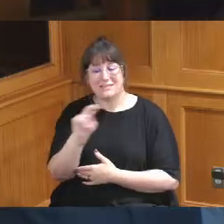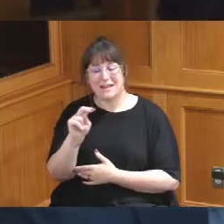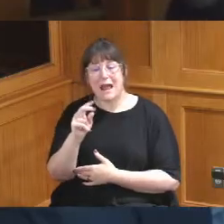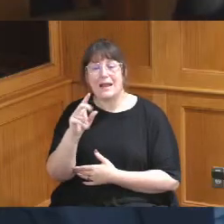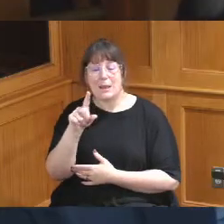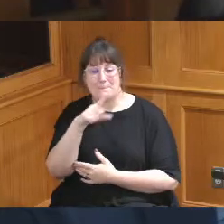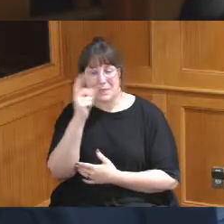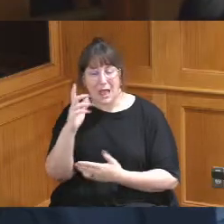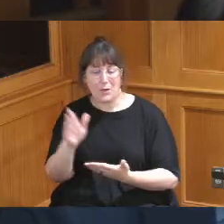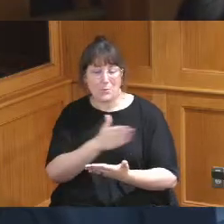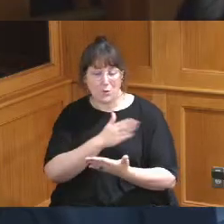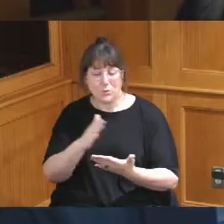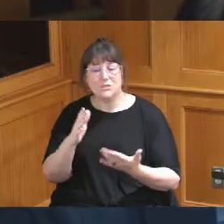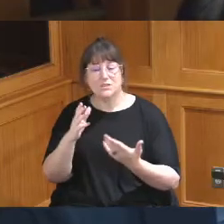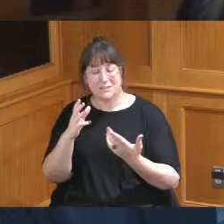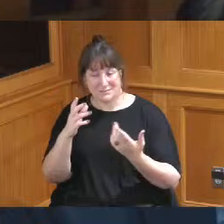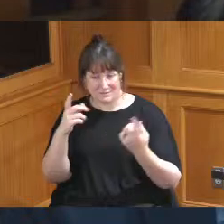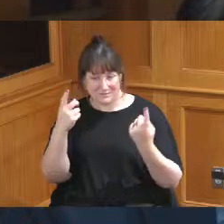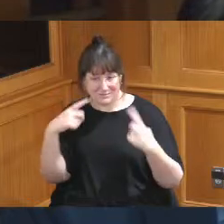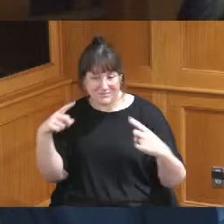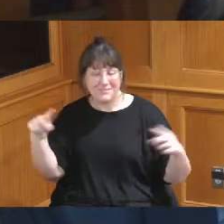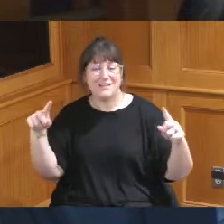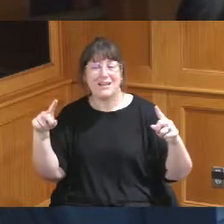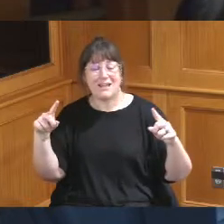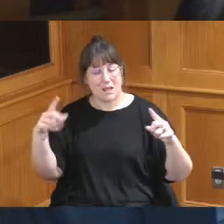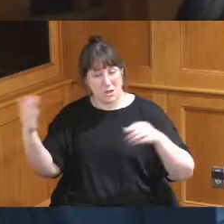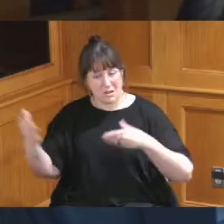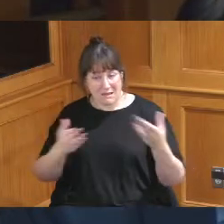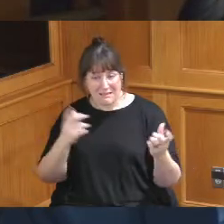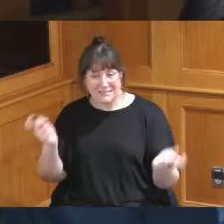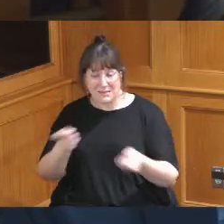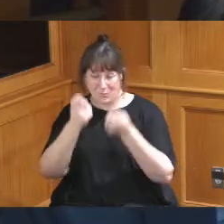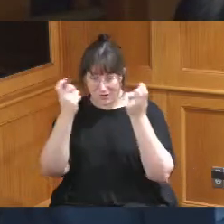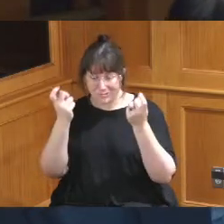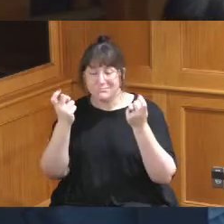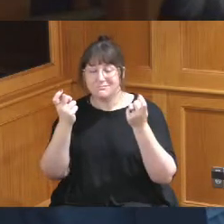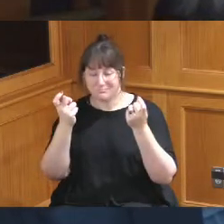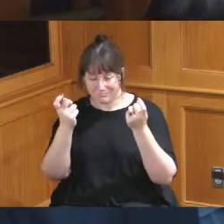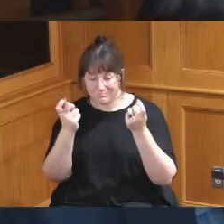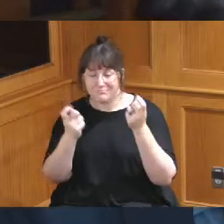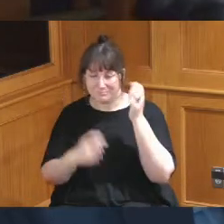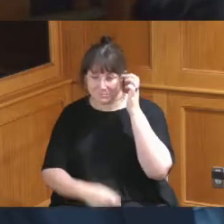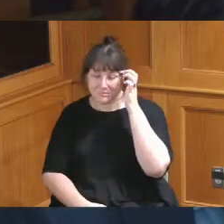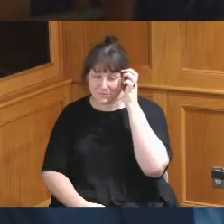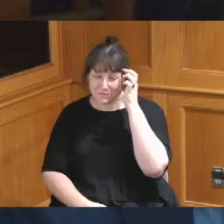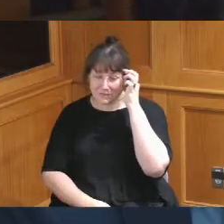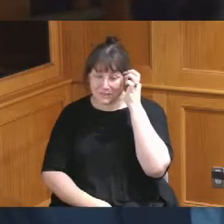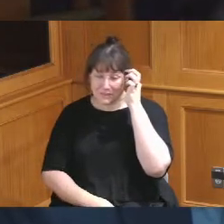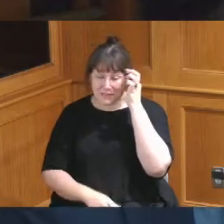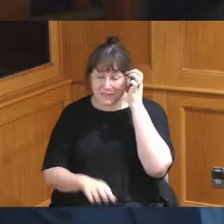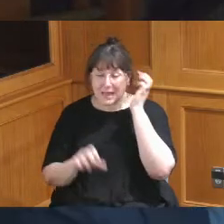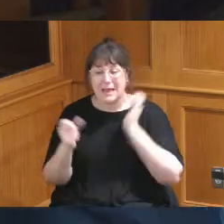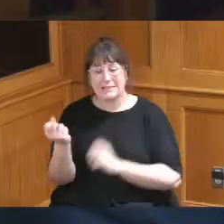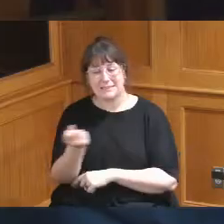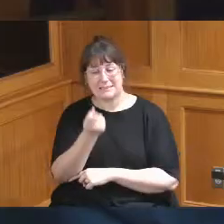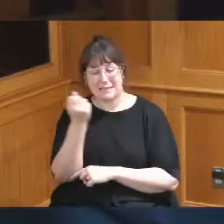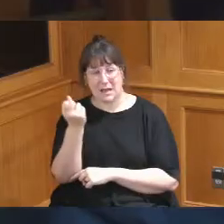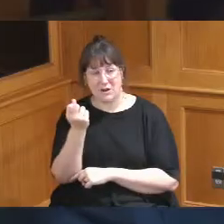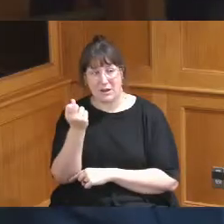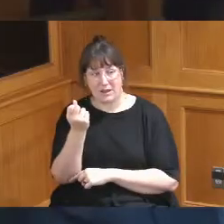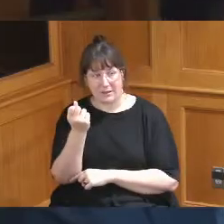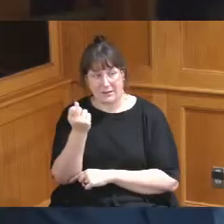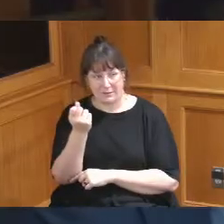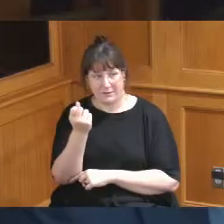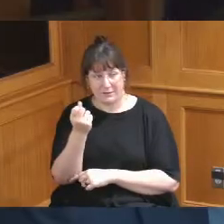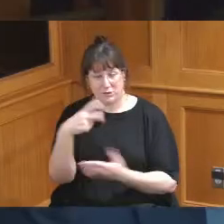Walk of Fame induction ceremony and celebration, and that will take place on Saturday. Starts